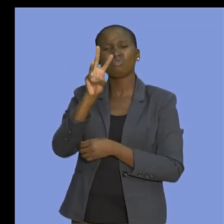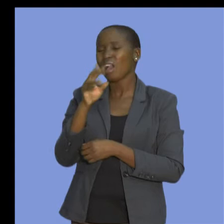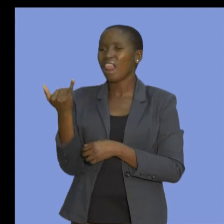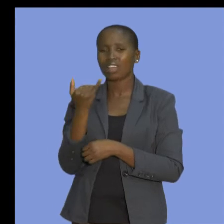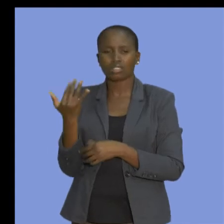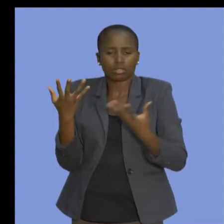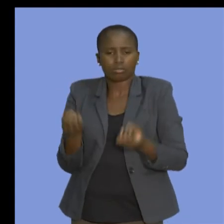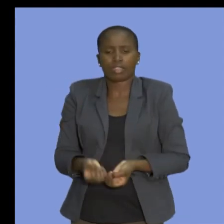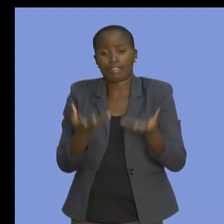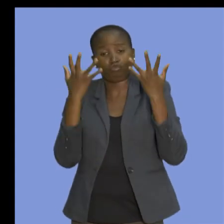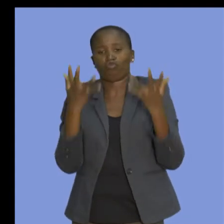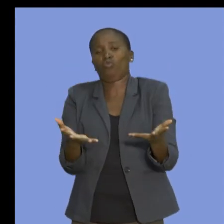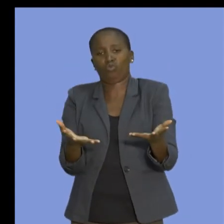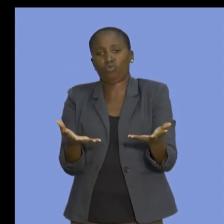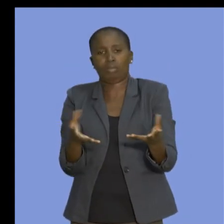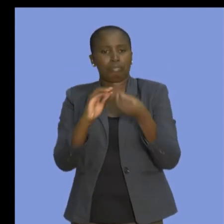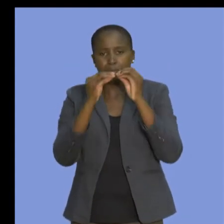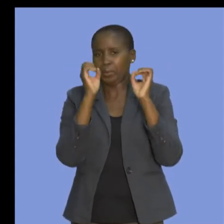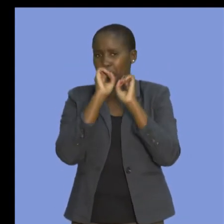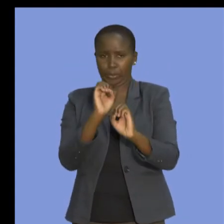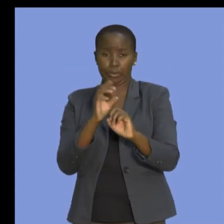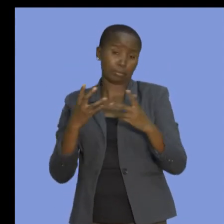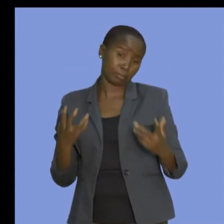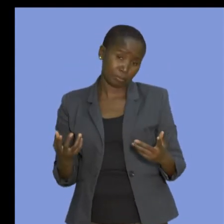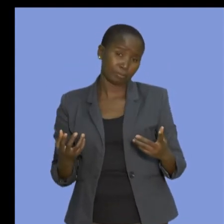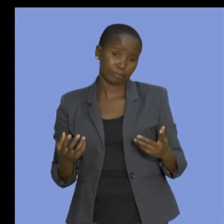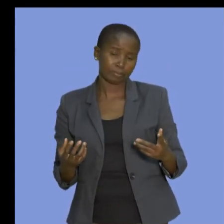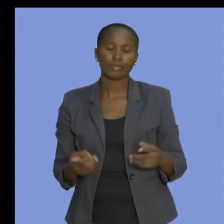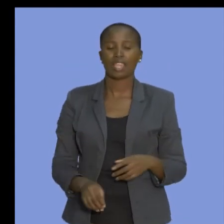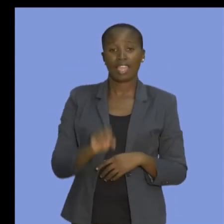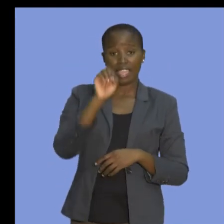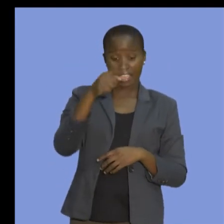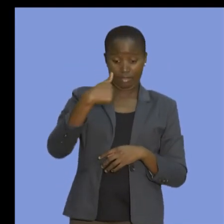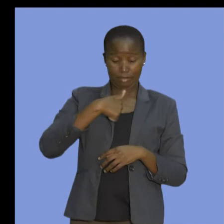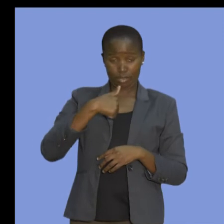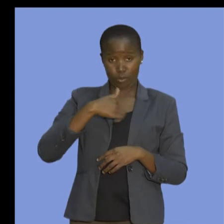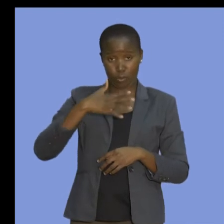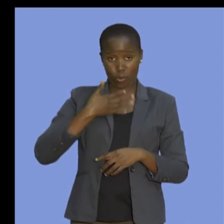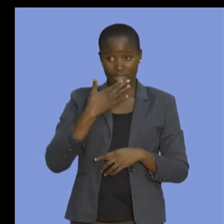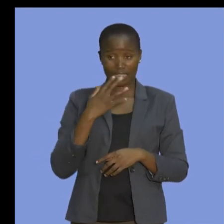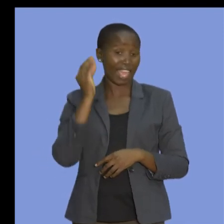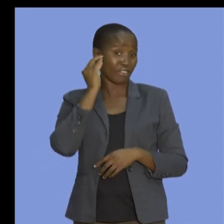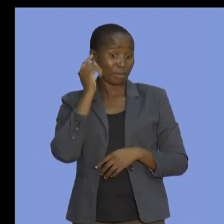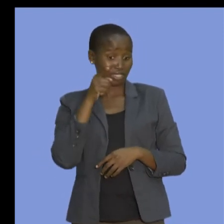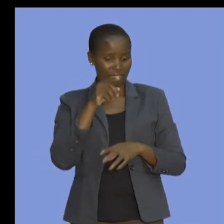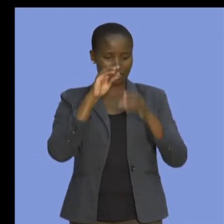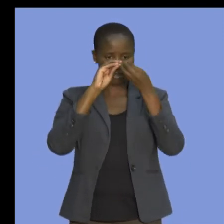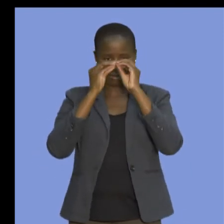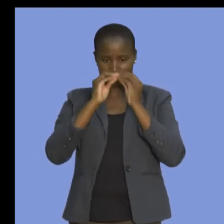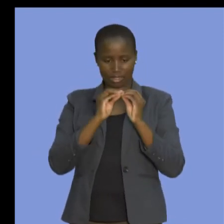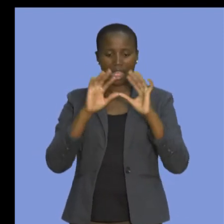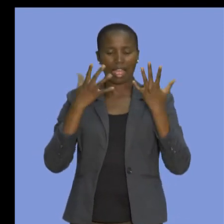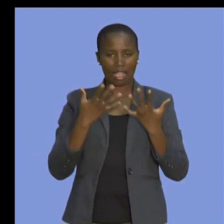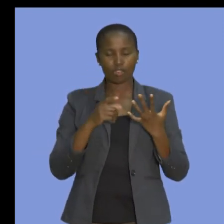Okay, now, if I want to represent this data into a frequency table,